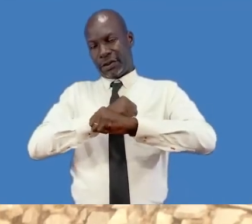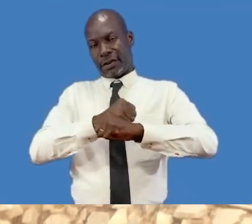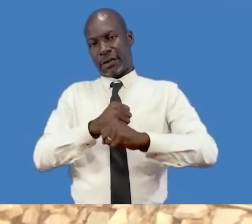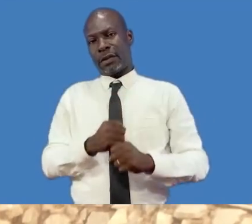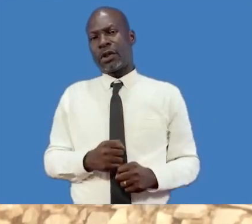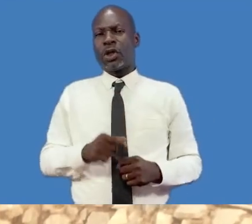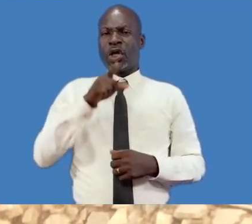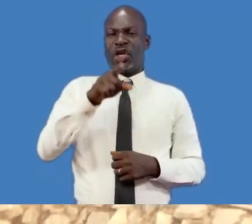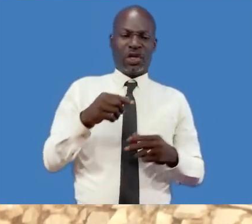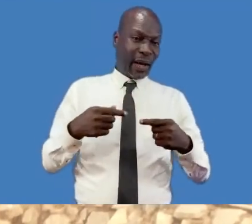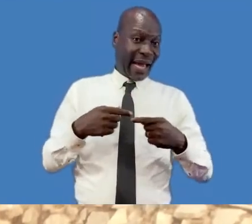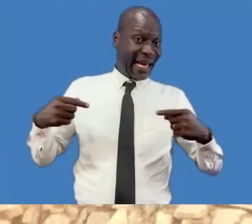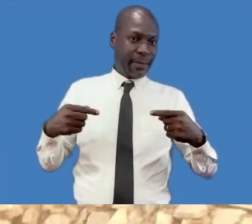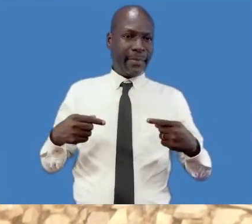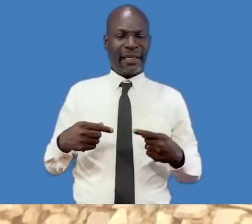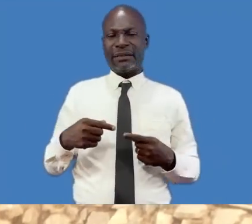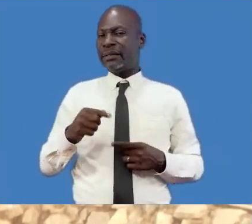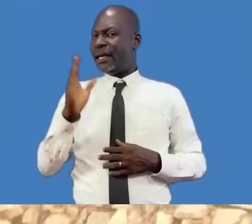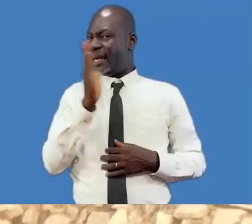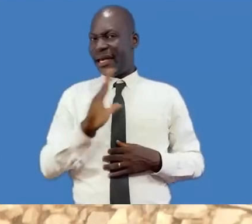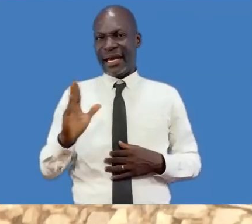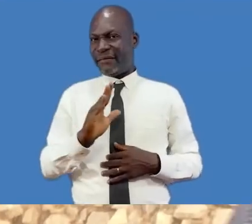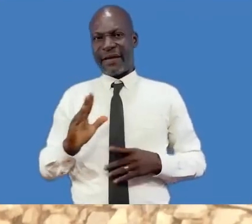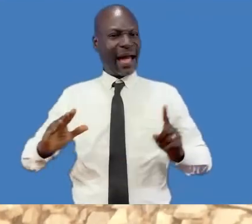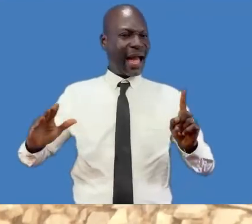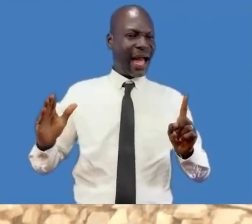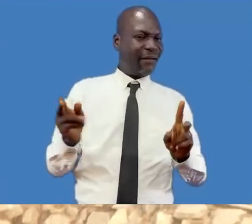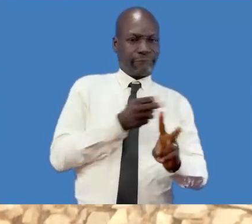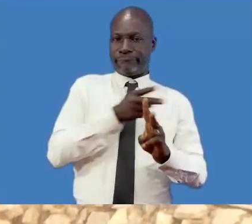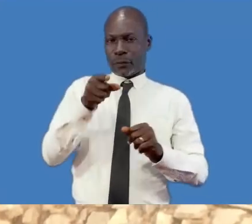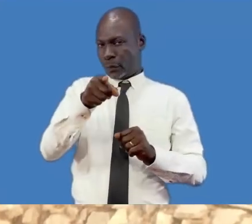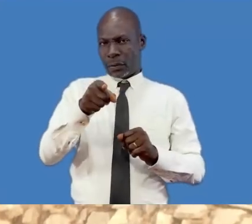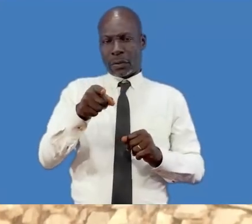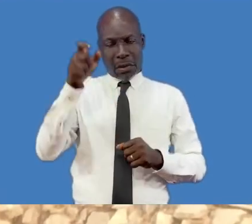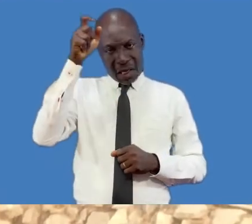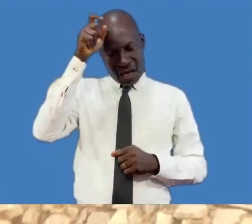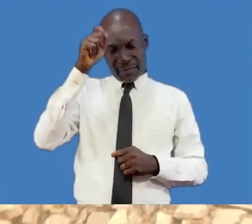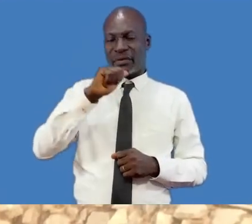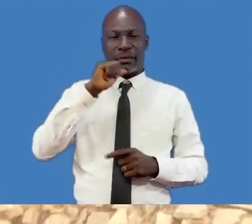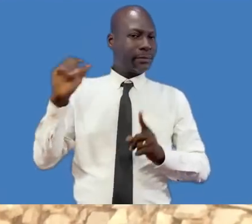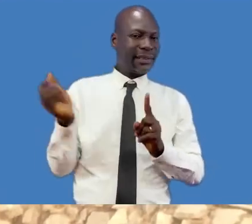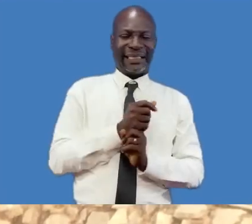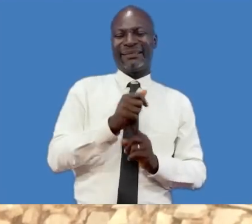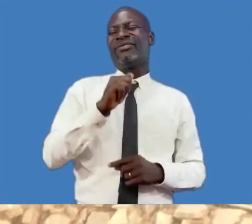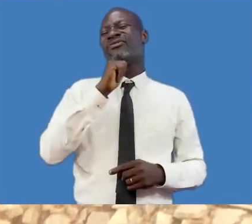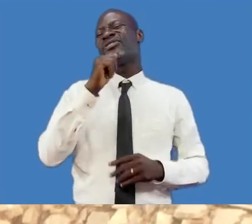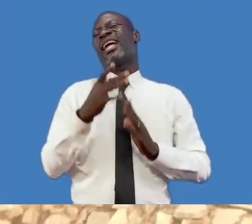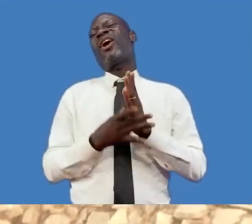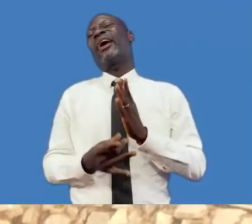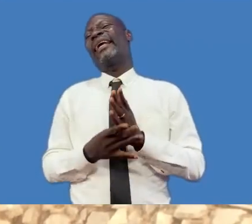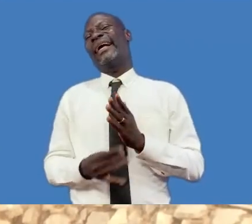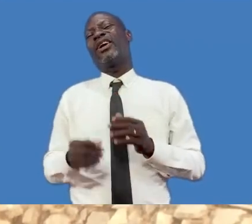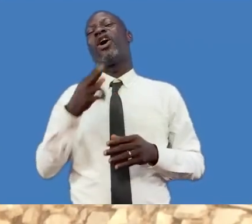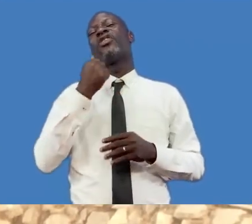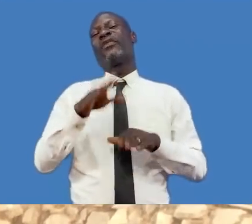sɛ w'atamfo anya woɔ, sɛ ɔbonsam anya wo a, ɛnyɛ ɔyɛ obi a ɔsɔfoɔ bi de maa wɔ.